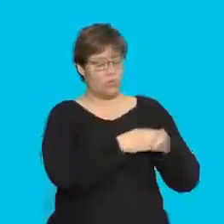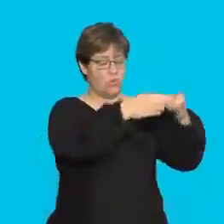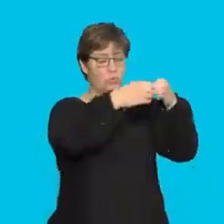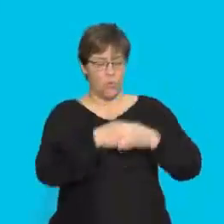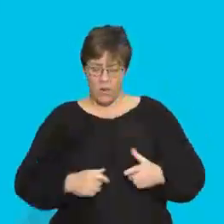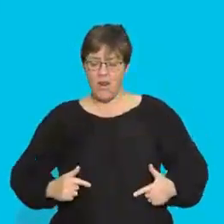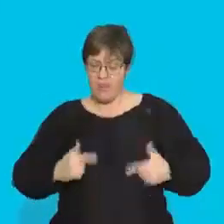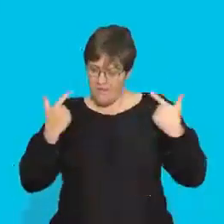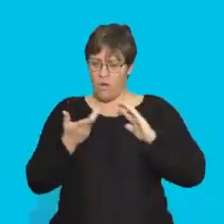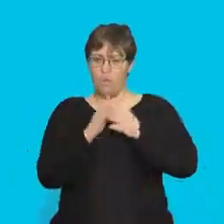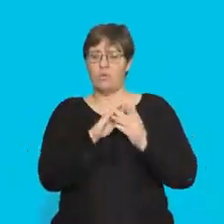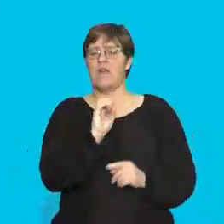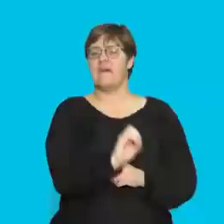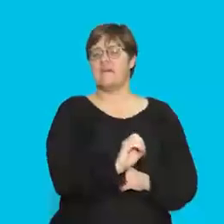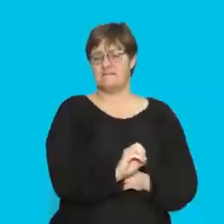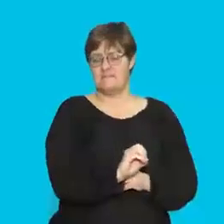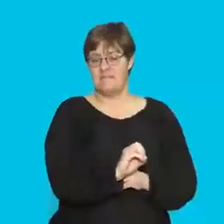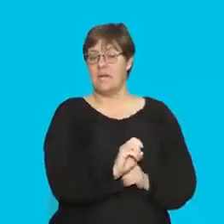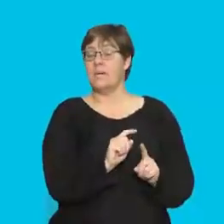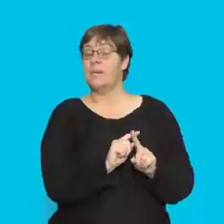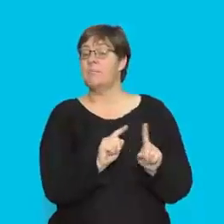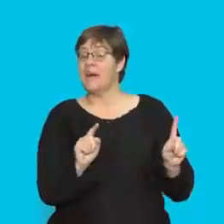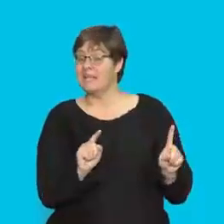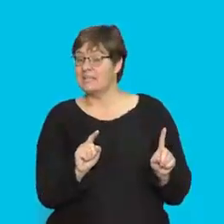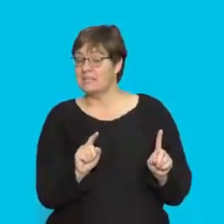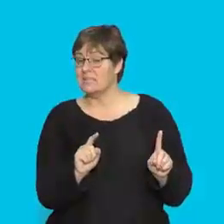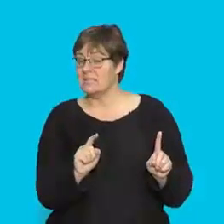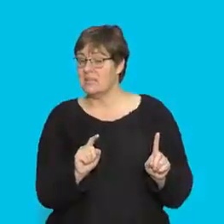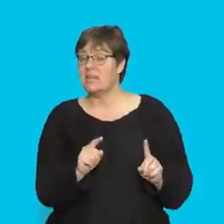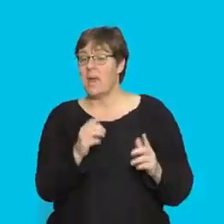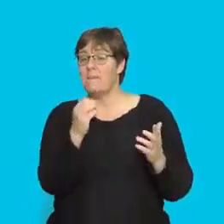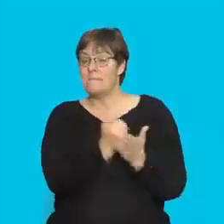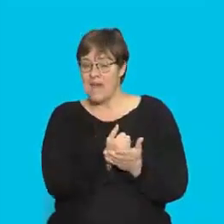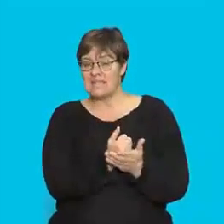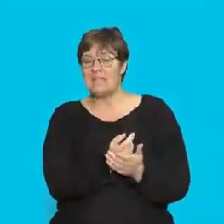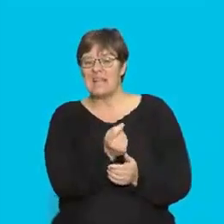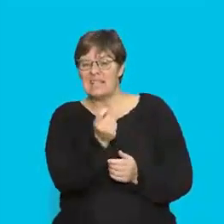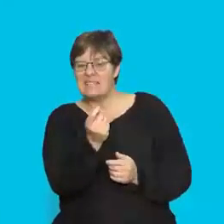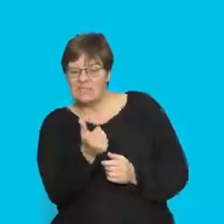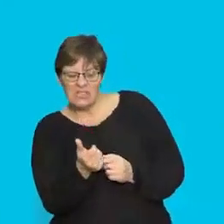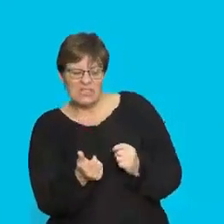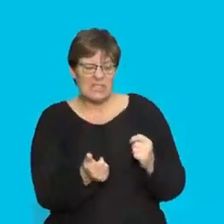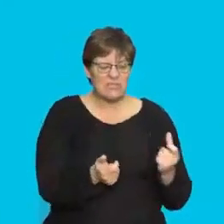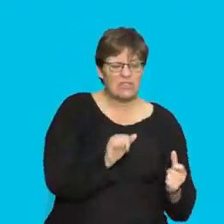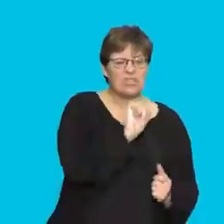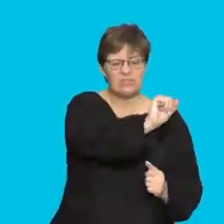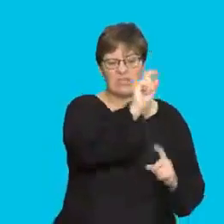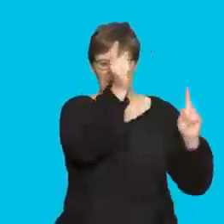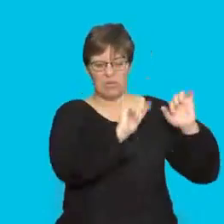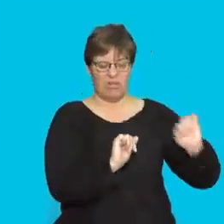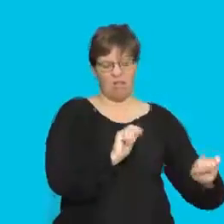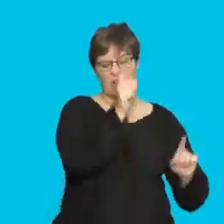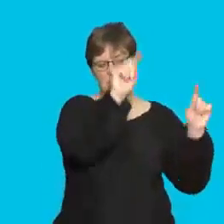different species can live together in a community as long as they have slightly